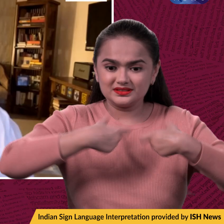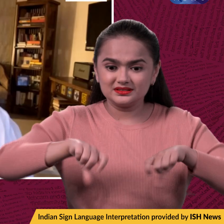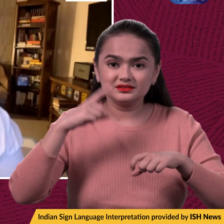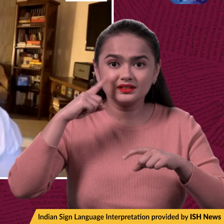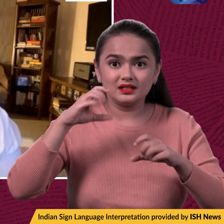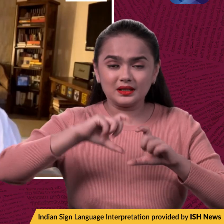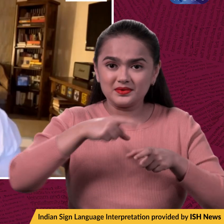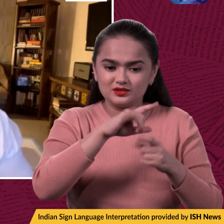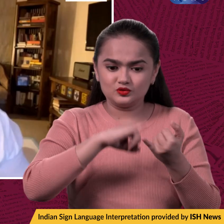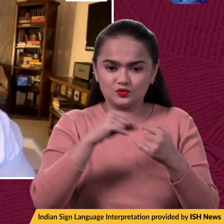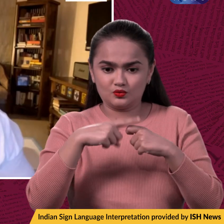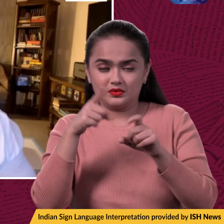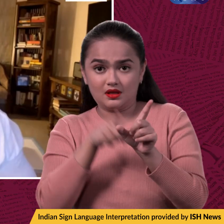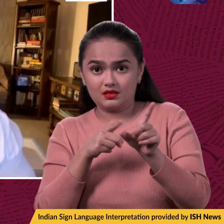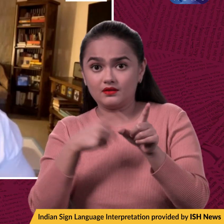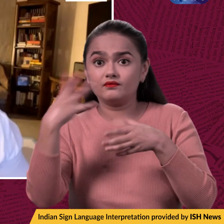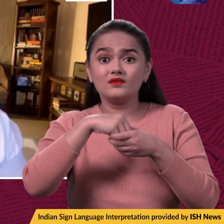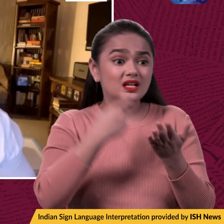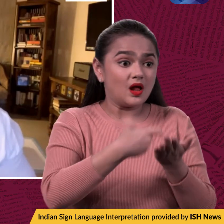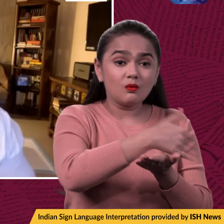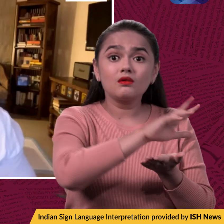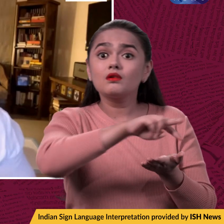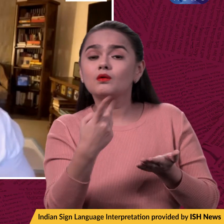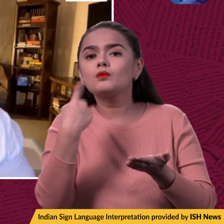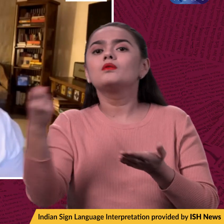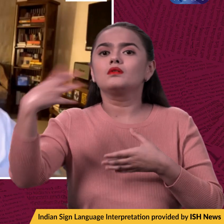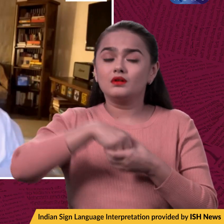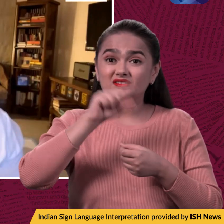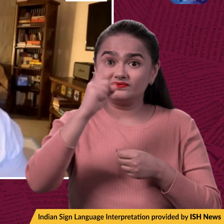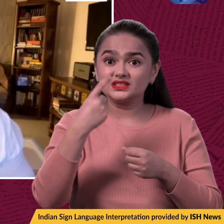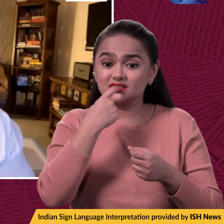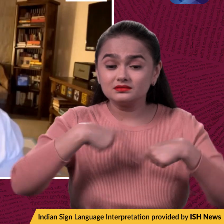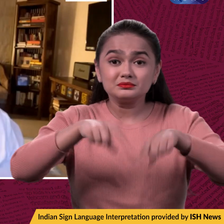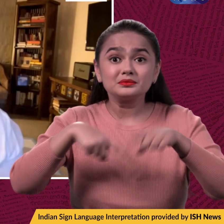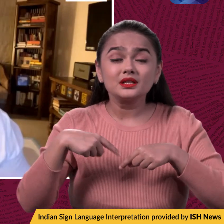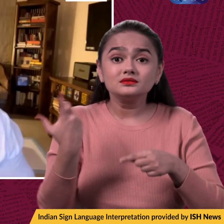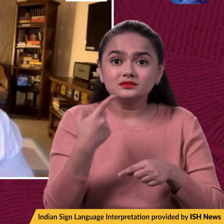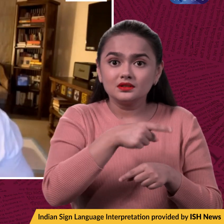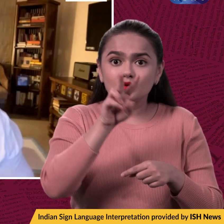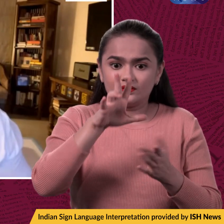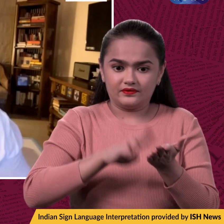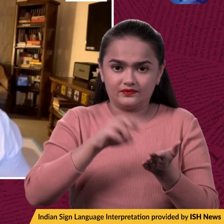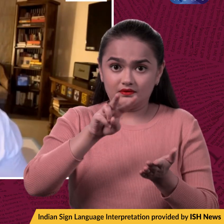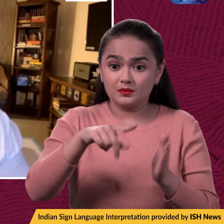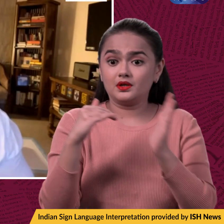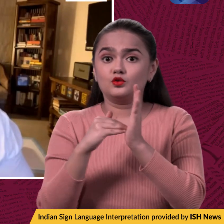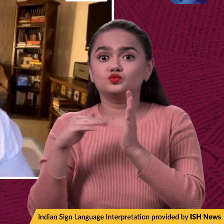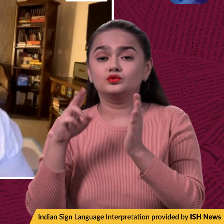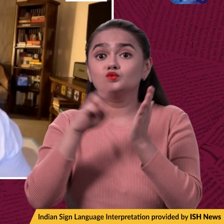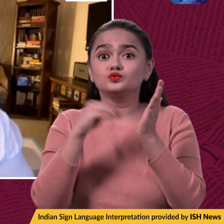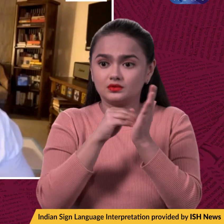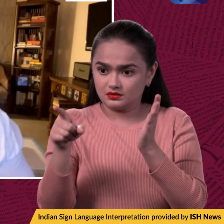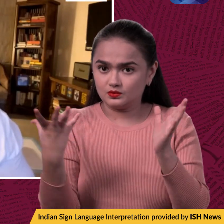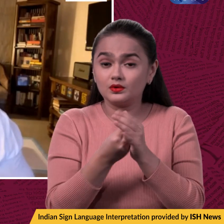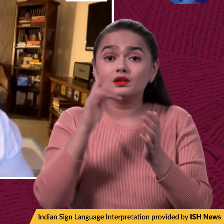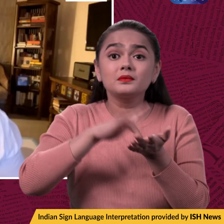committee has named Suryakumar Yadav as Rahul's replacement. The first test between India and New Zealand will begin on the 25th of November